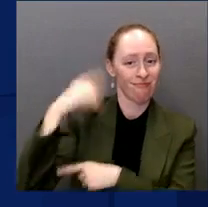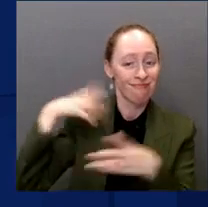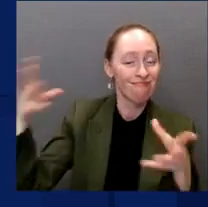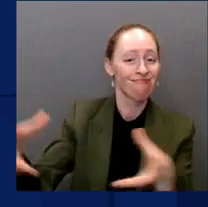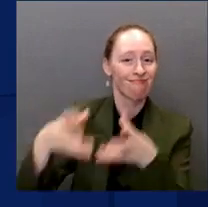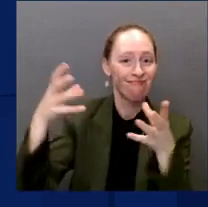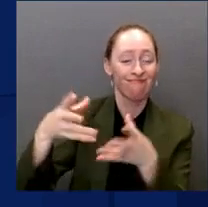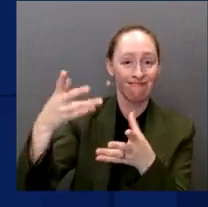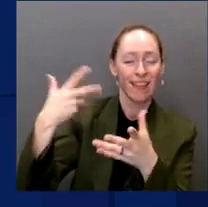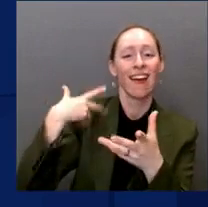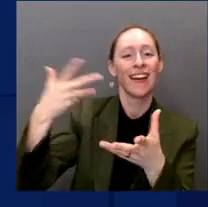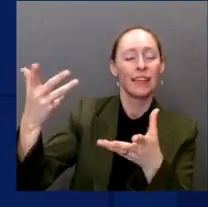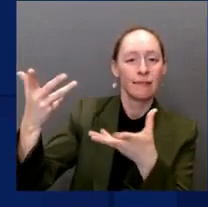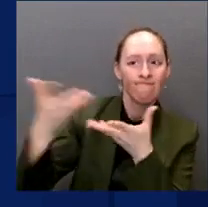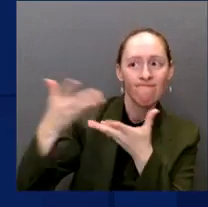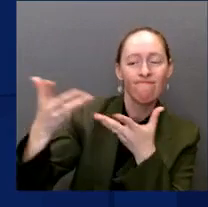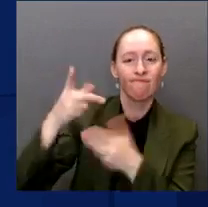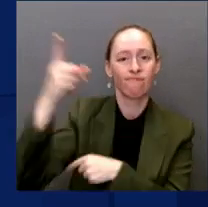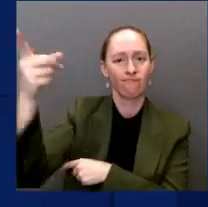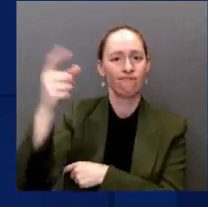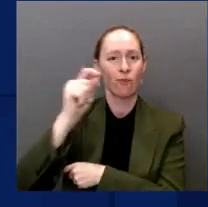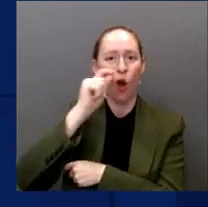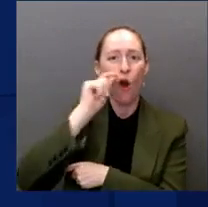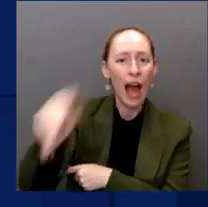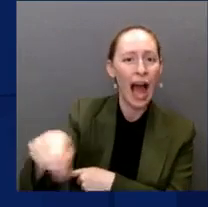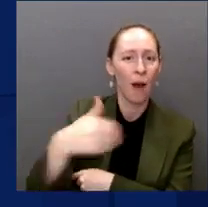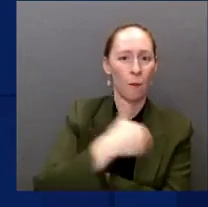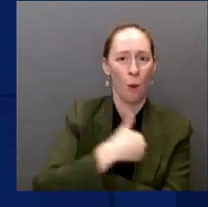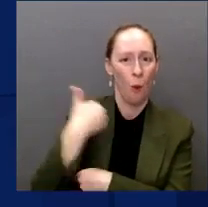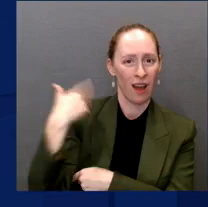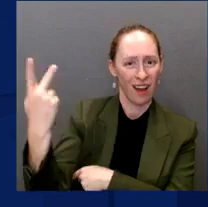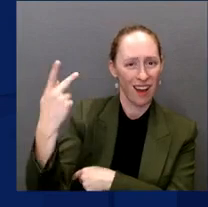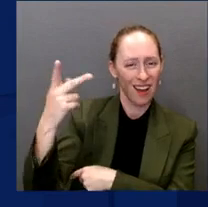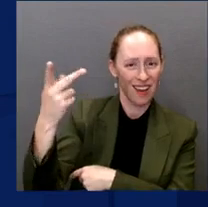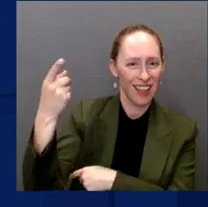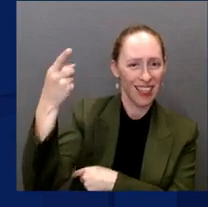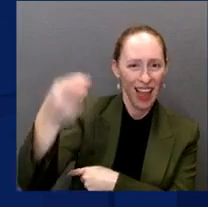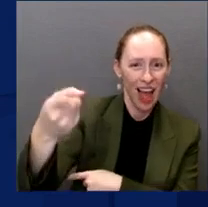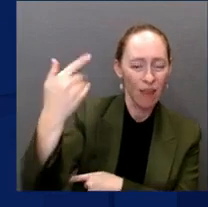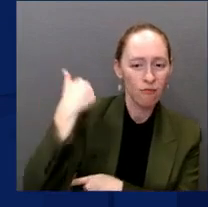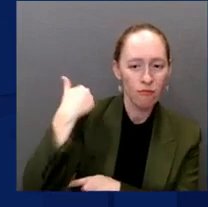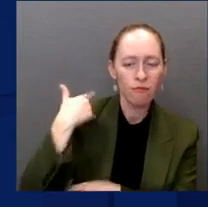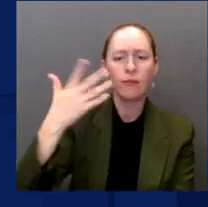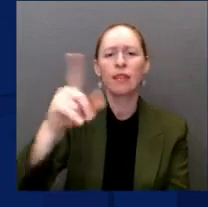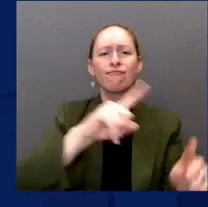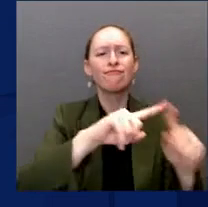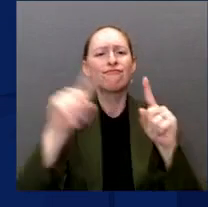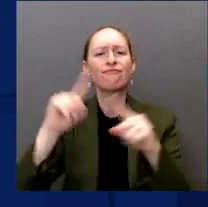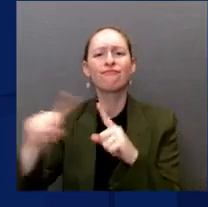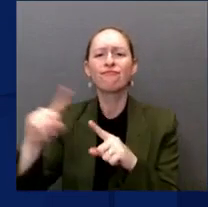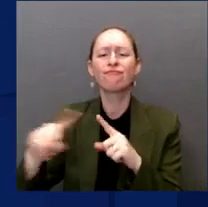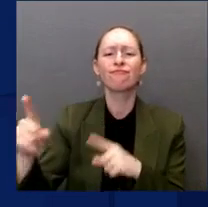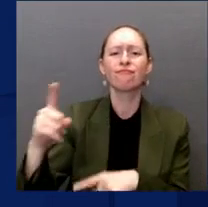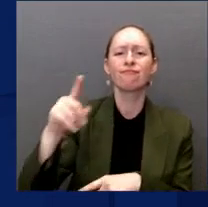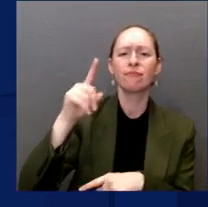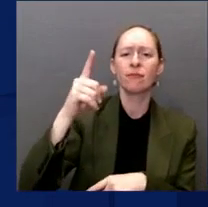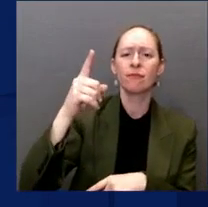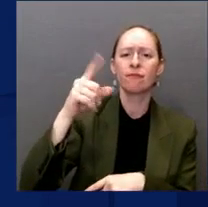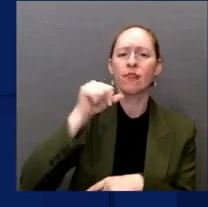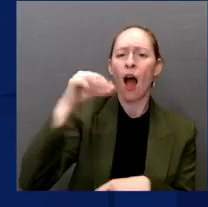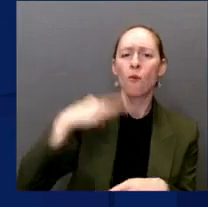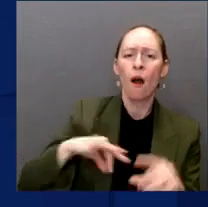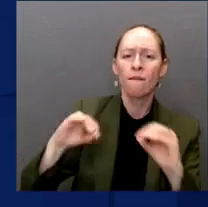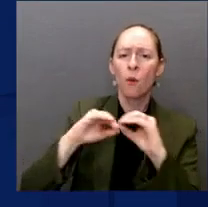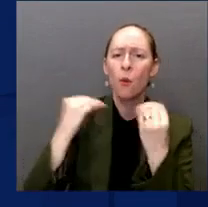philanthropy. And to achieve ambitious goals that I know we can do if we work together. I really do know we can do